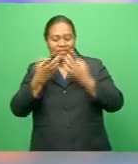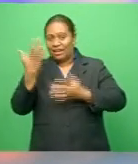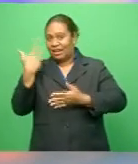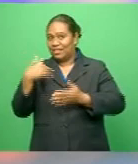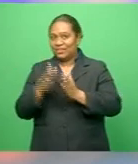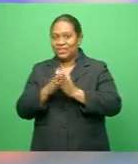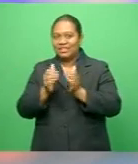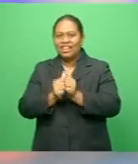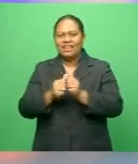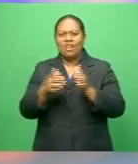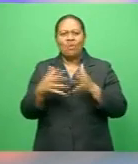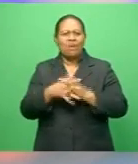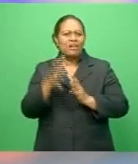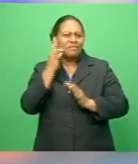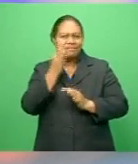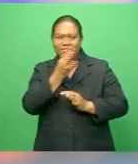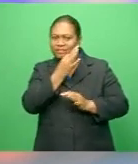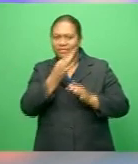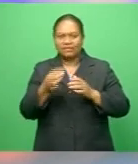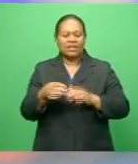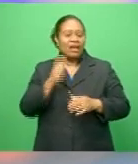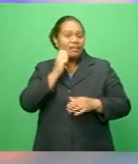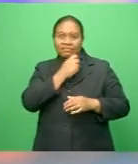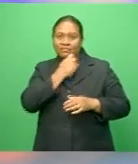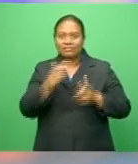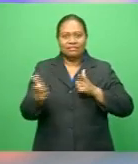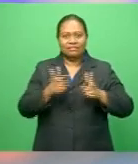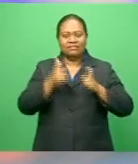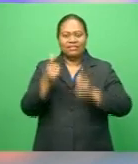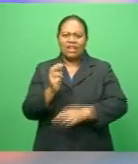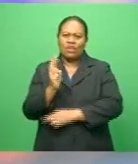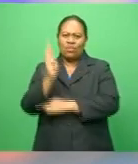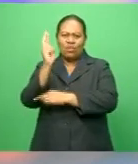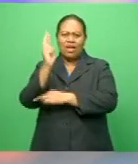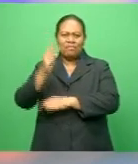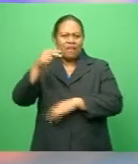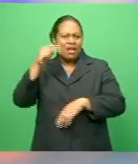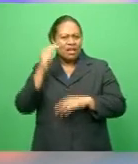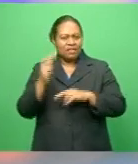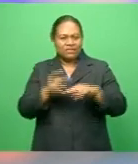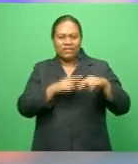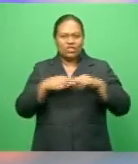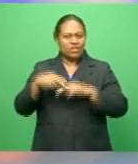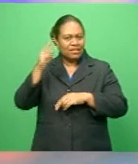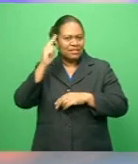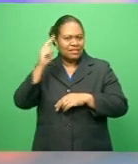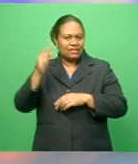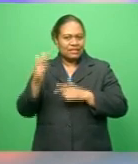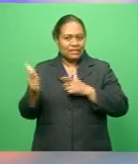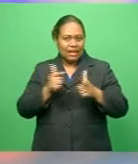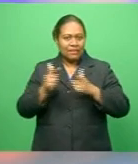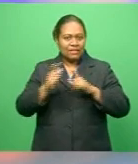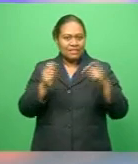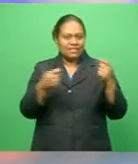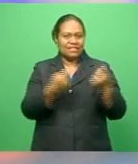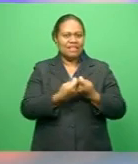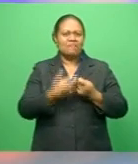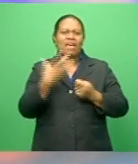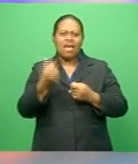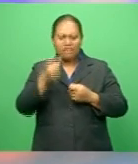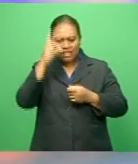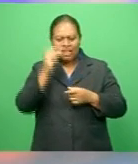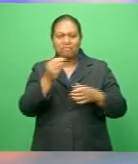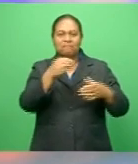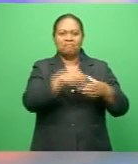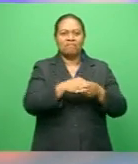weekend with the FDS Barbarians, national rep Jerry Tuwai was today named the Sevens Player of the Decade during the World Rugby